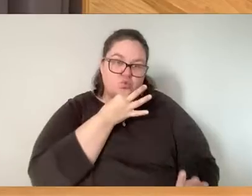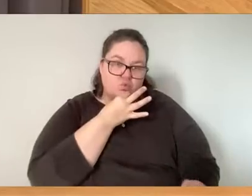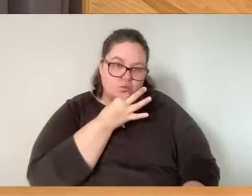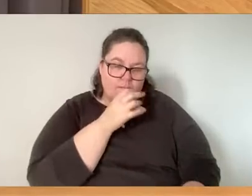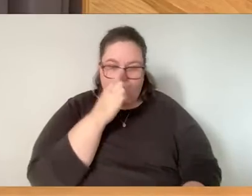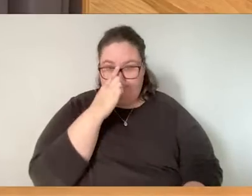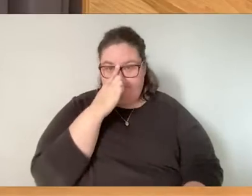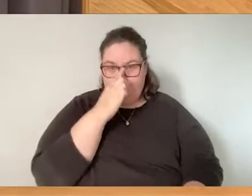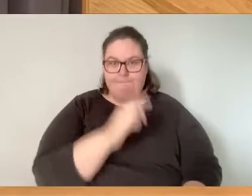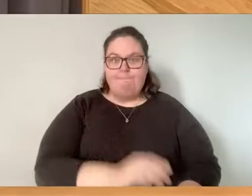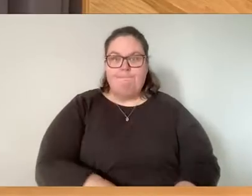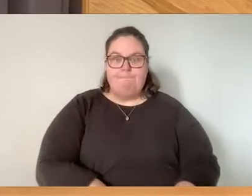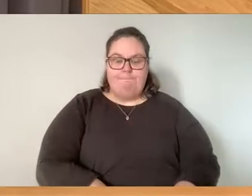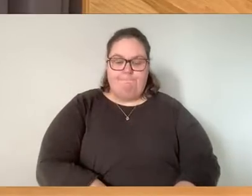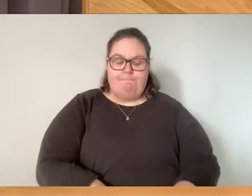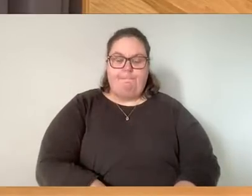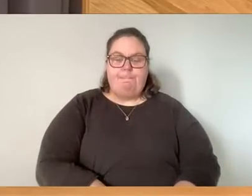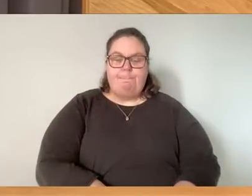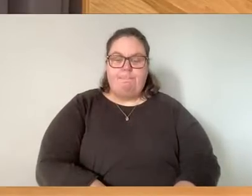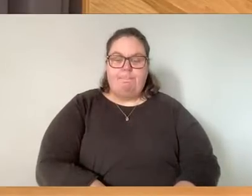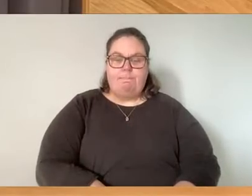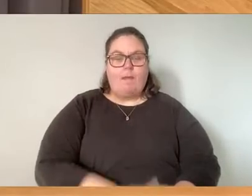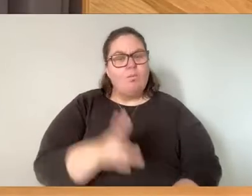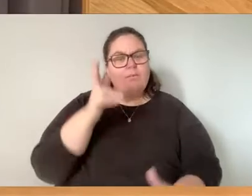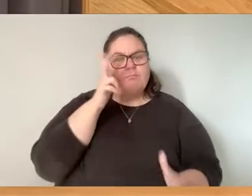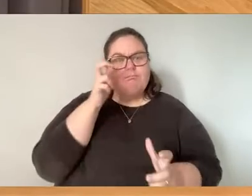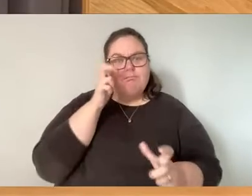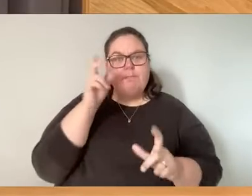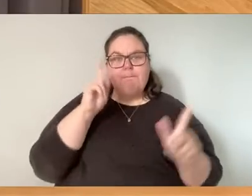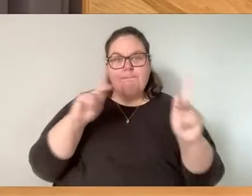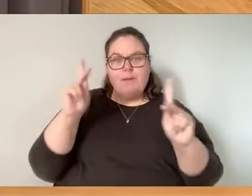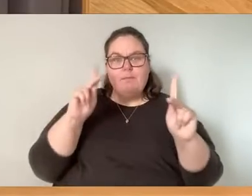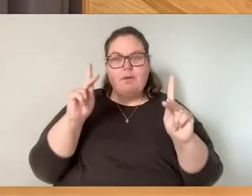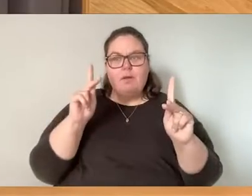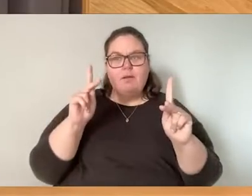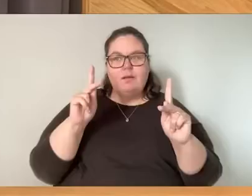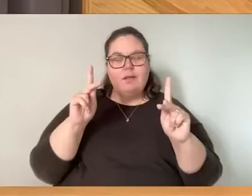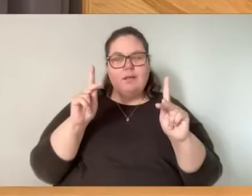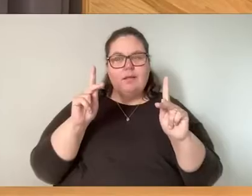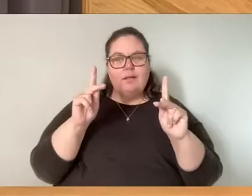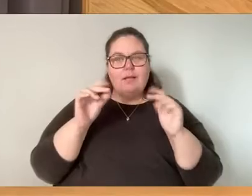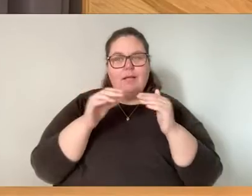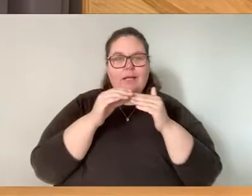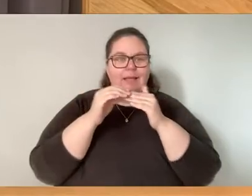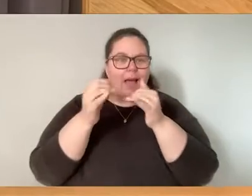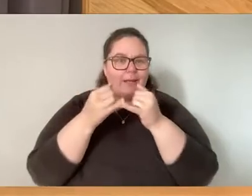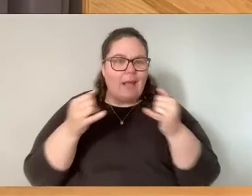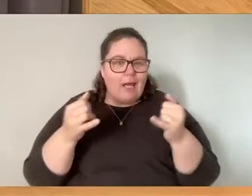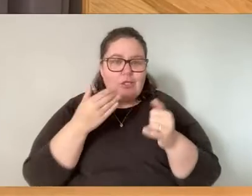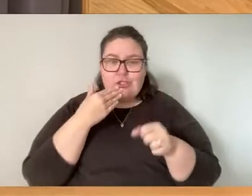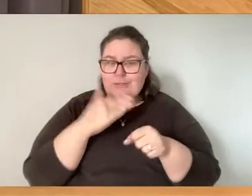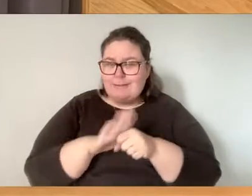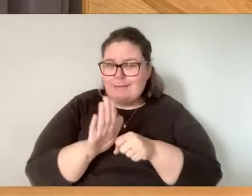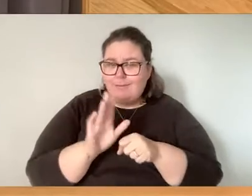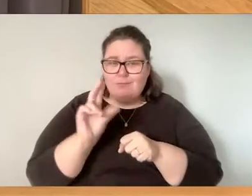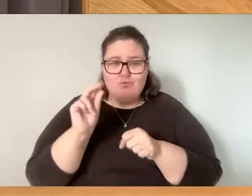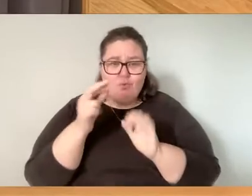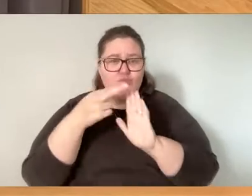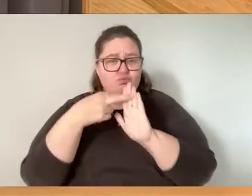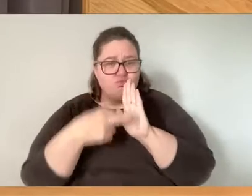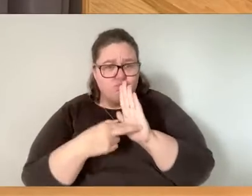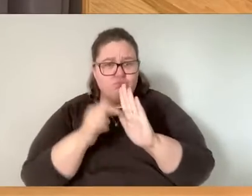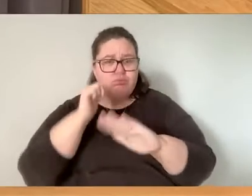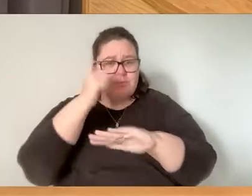shortly. And what we heard a lot from people is guidelines, weren't enough. They wanted to see regulatory standards, and